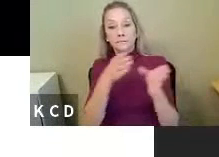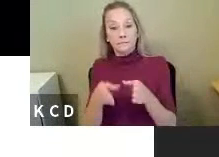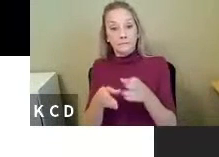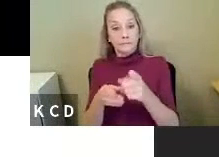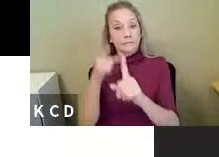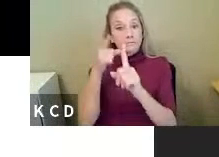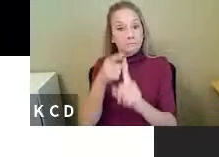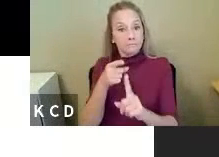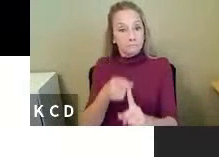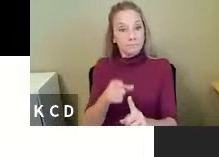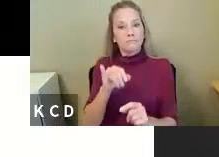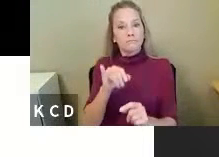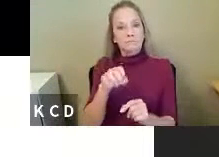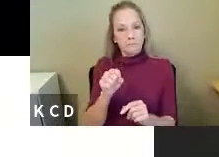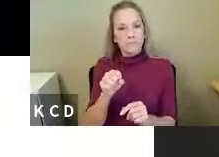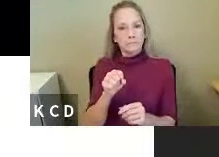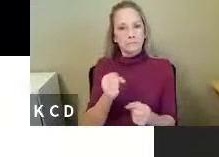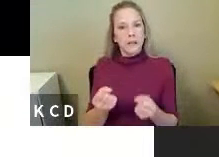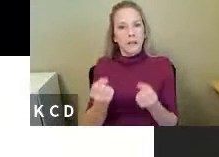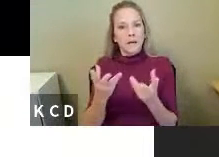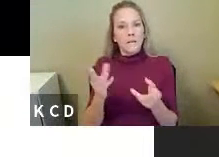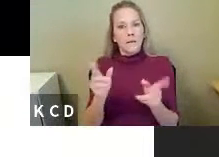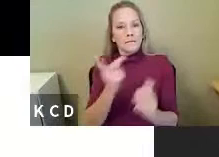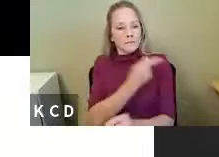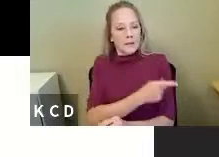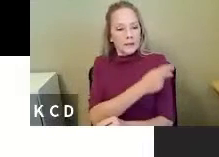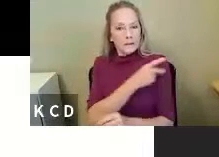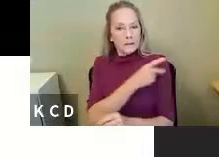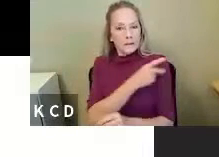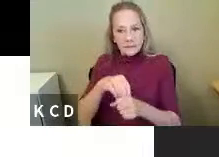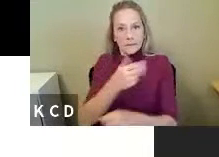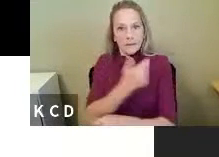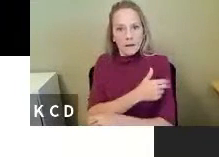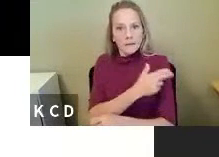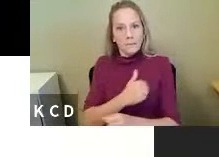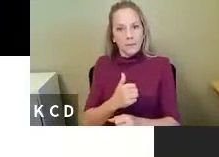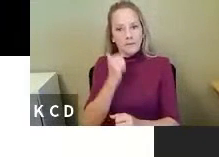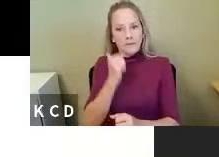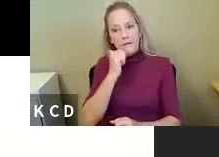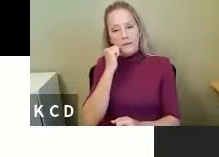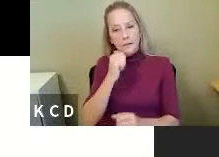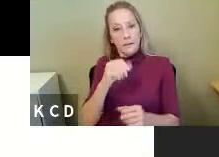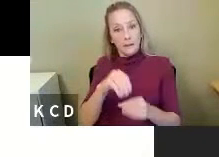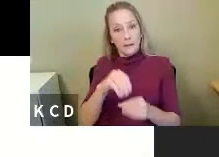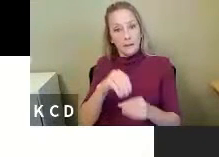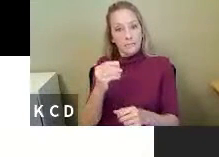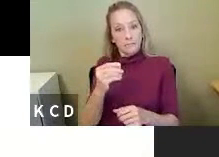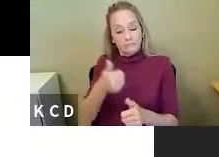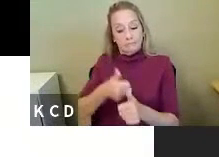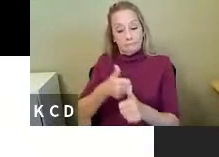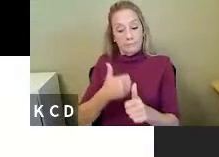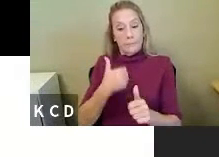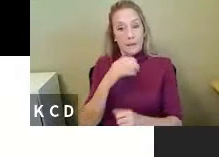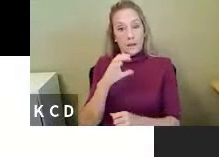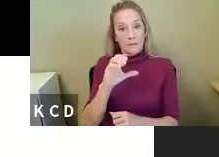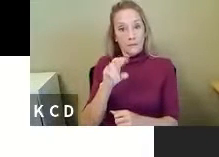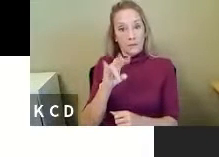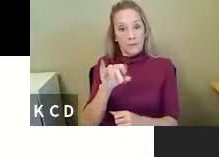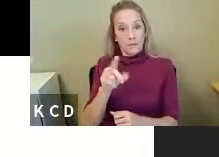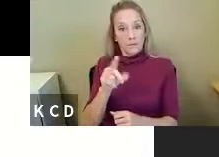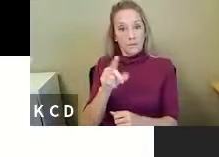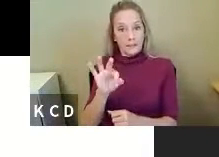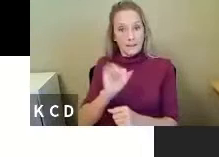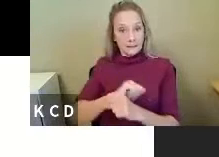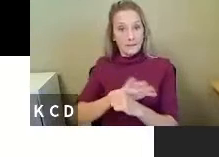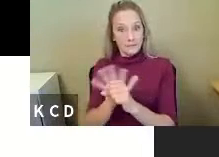the inpatient census, which is the number of patients in the hospital each day with COVID-19, has experienced significant growth in the